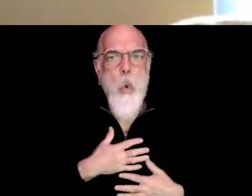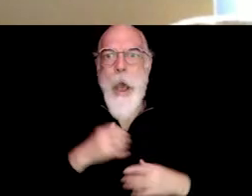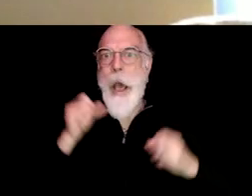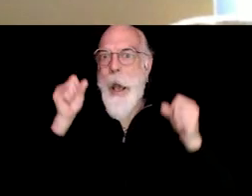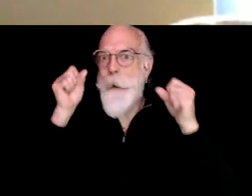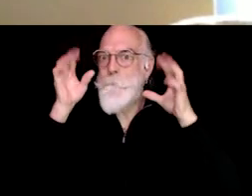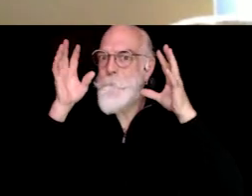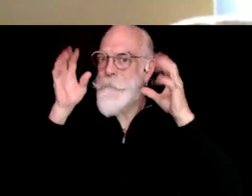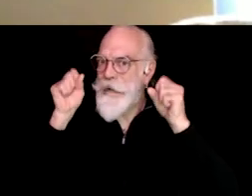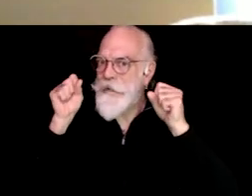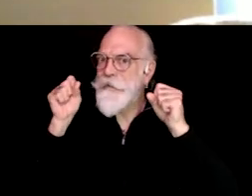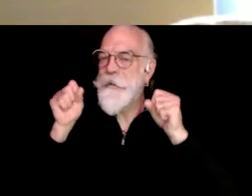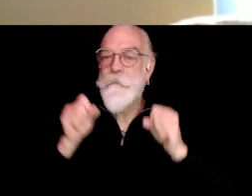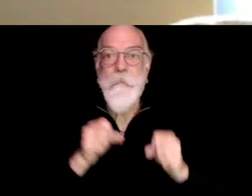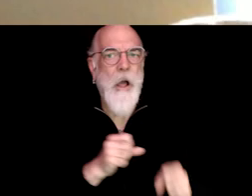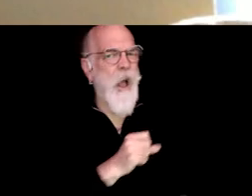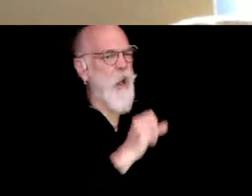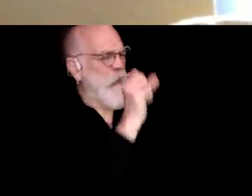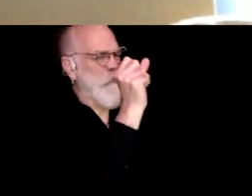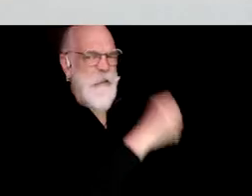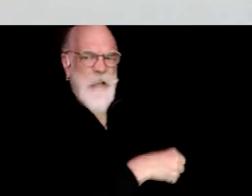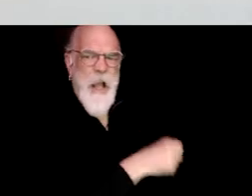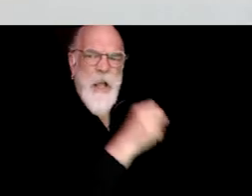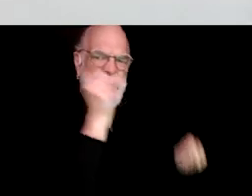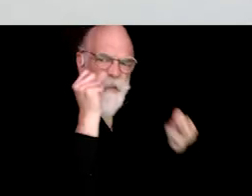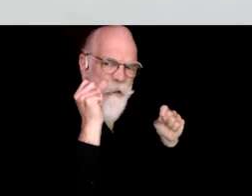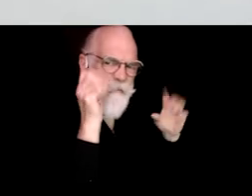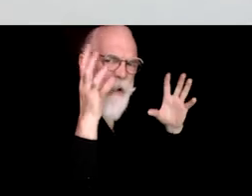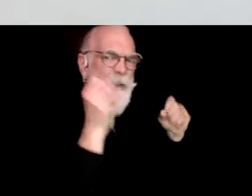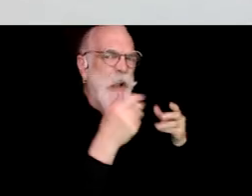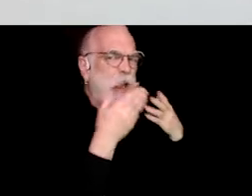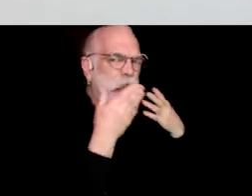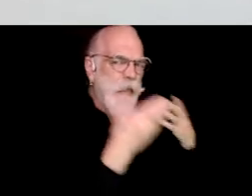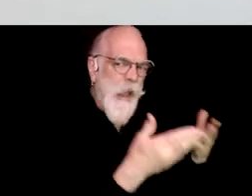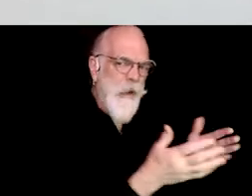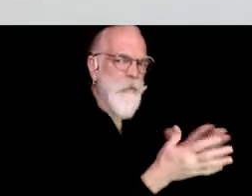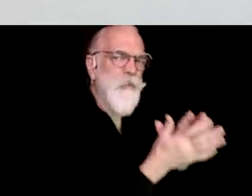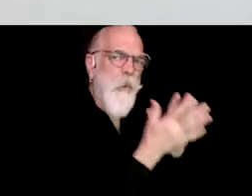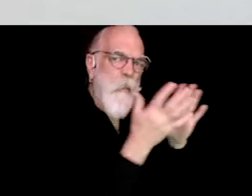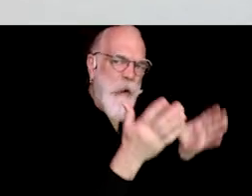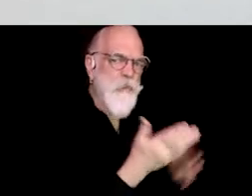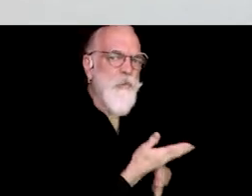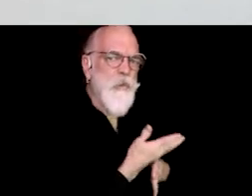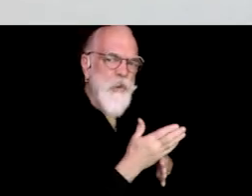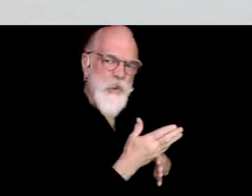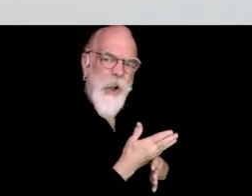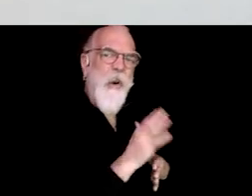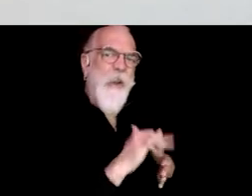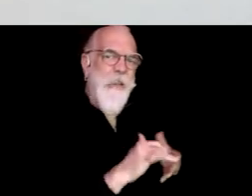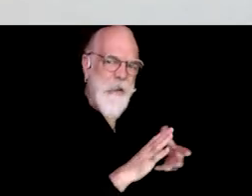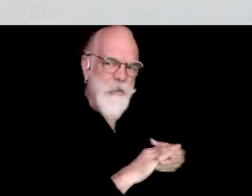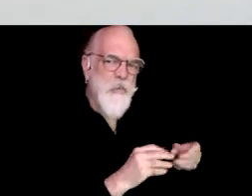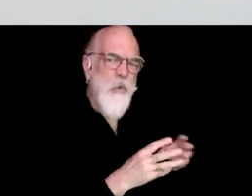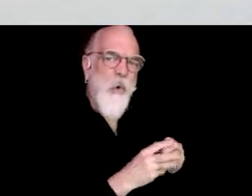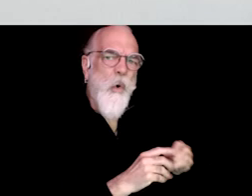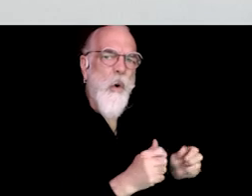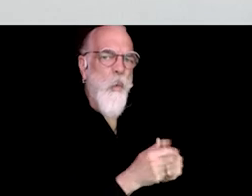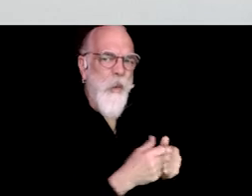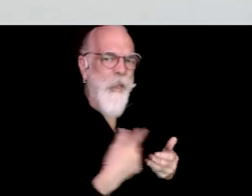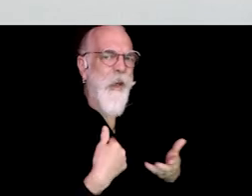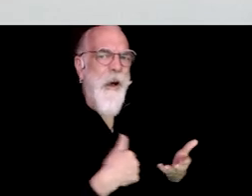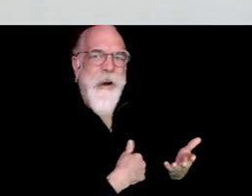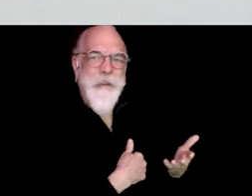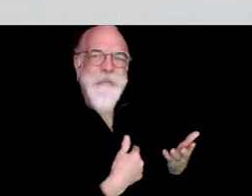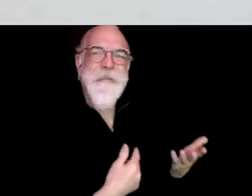That would be amazing. That would be amazing. That's such a beautiful, thank you so much for sharing that with us